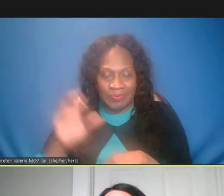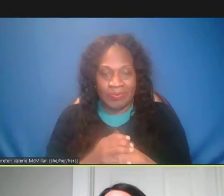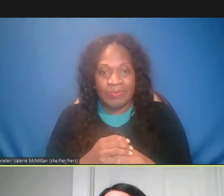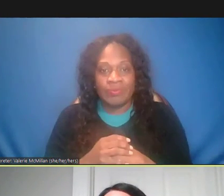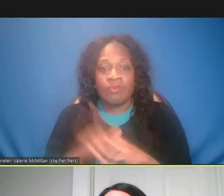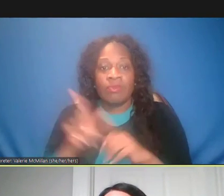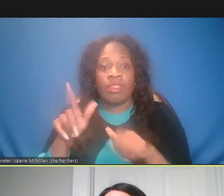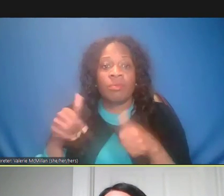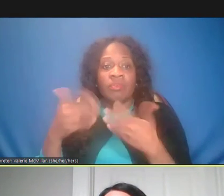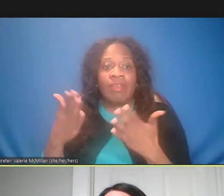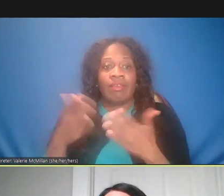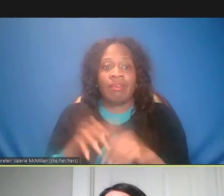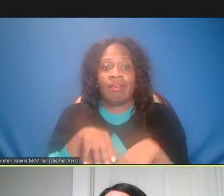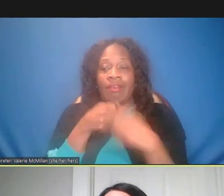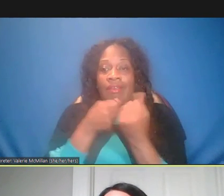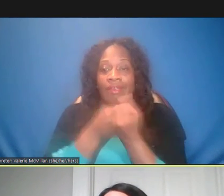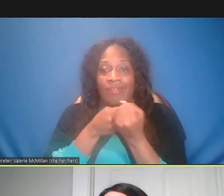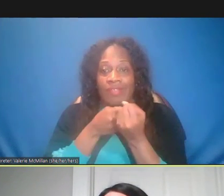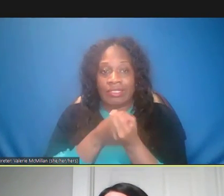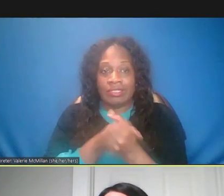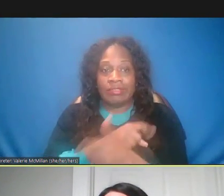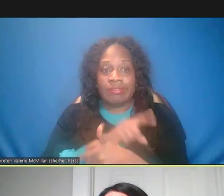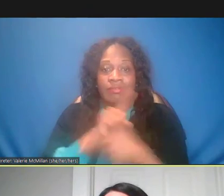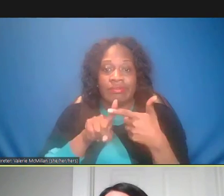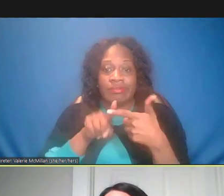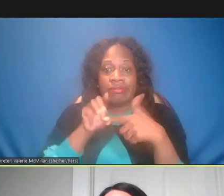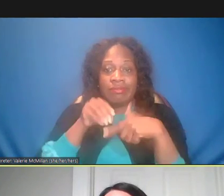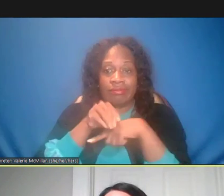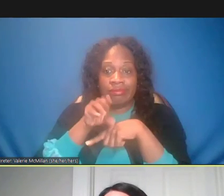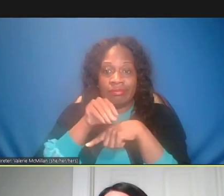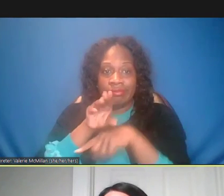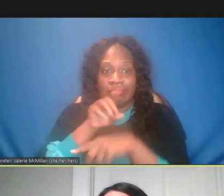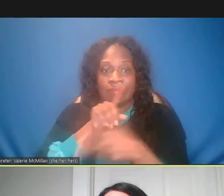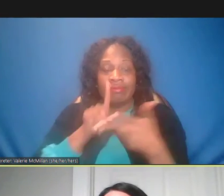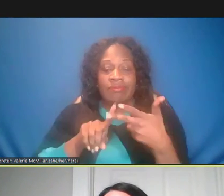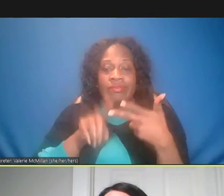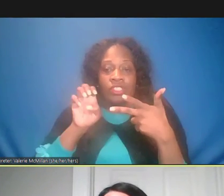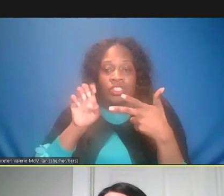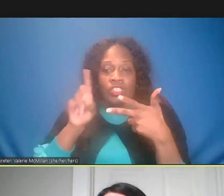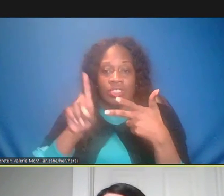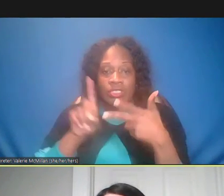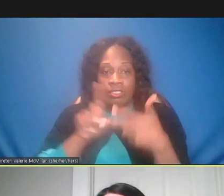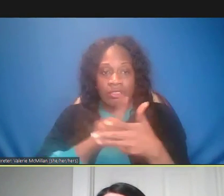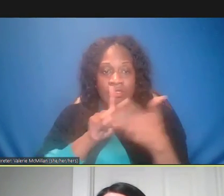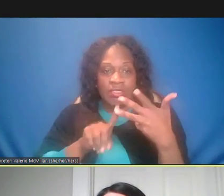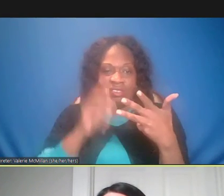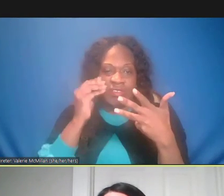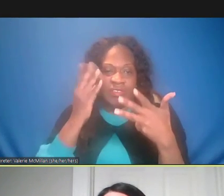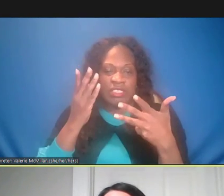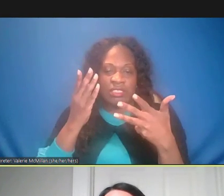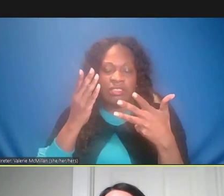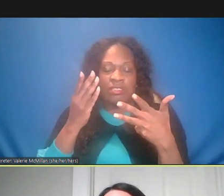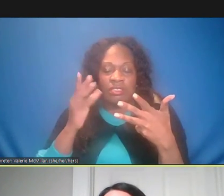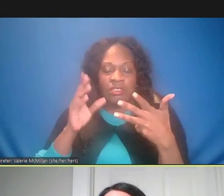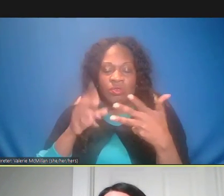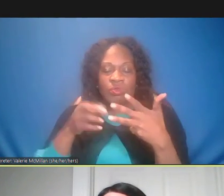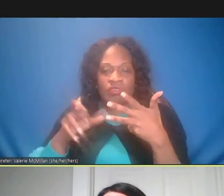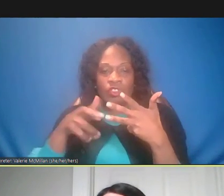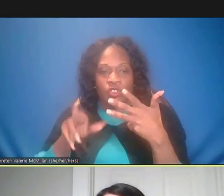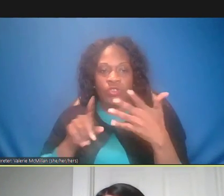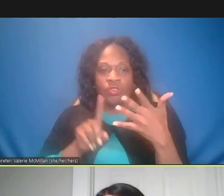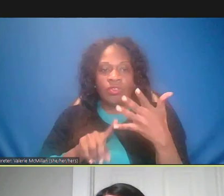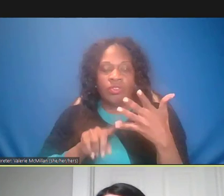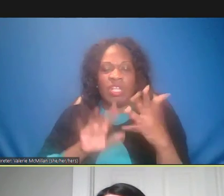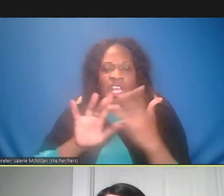They provide advocacy, consultation, education, information and referral, outreach,